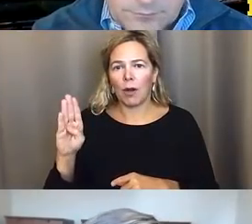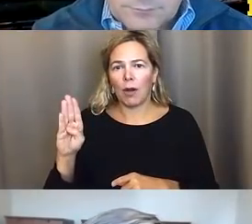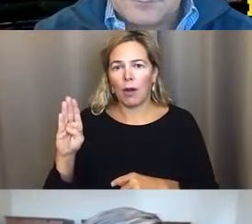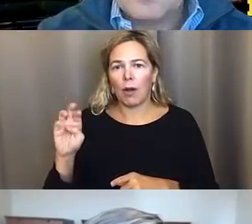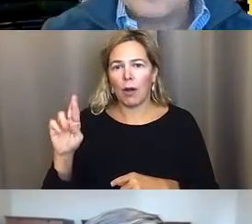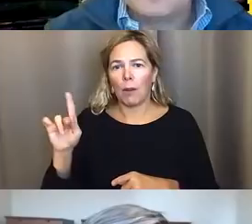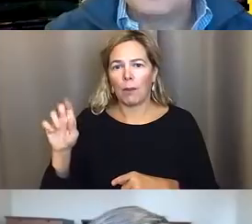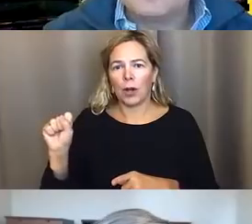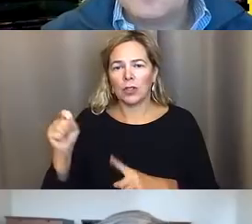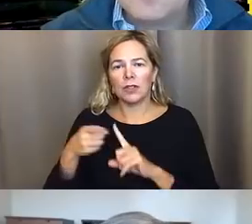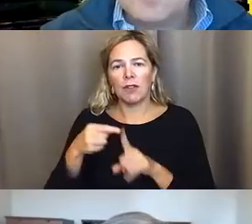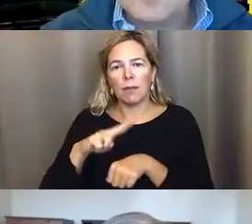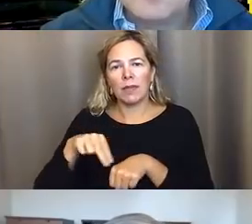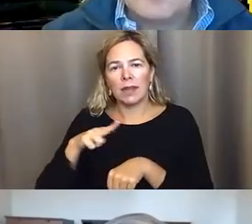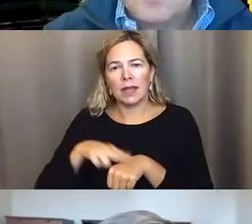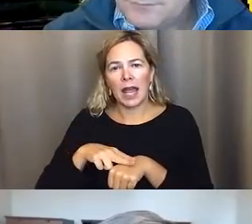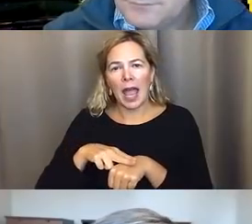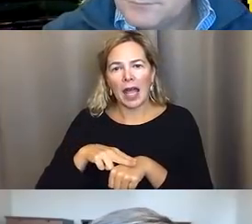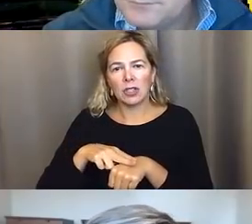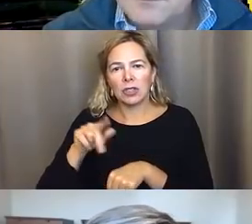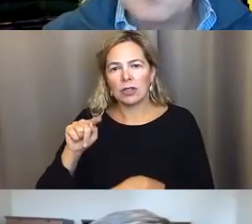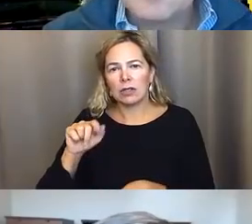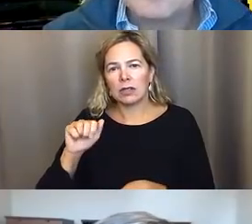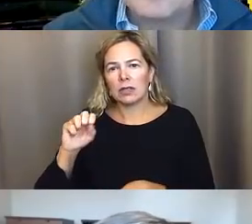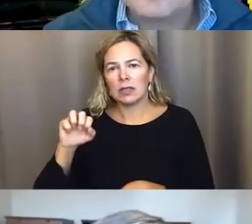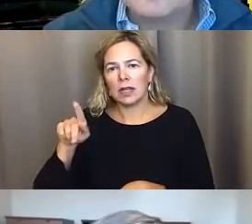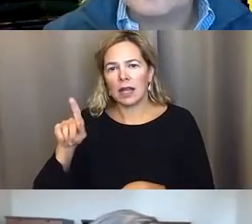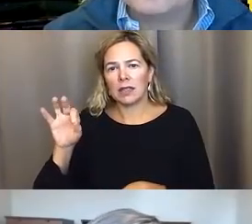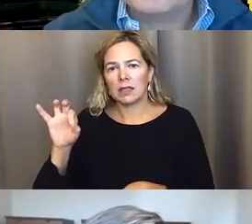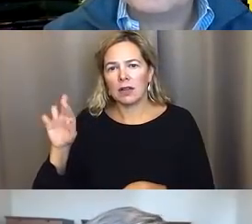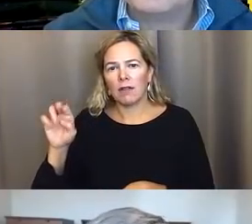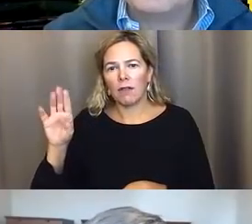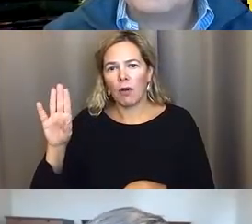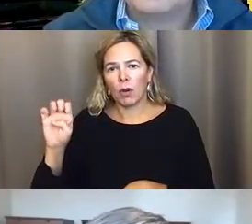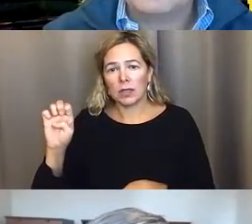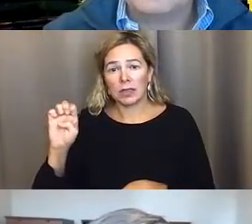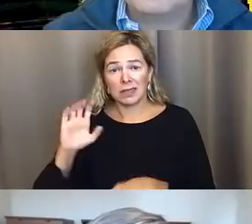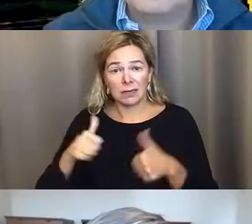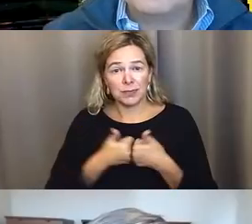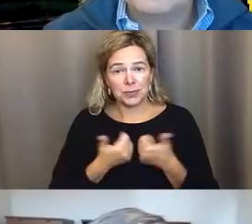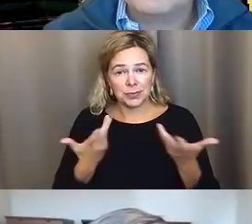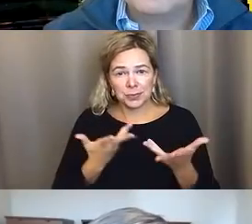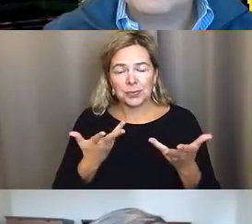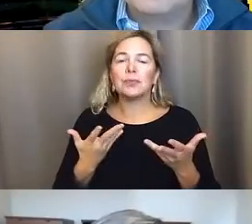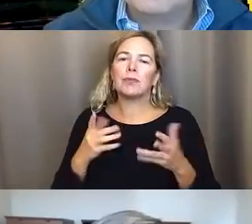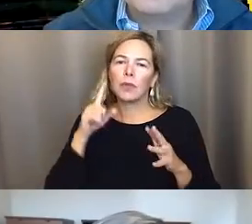National Task Force. And the challenge is that we expect to have continued